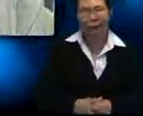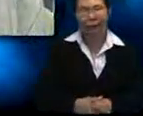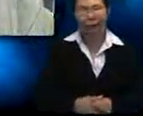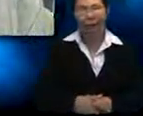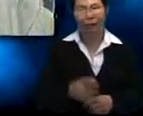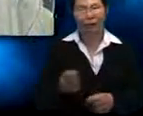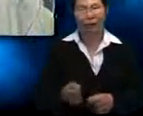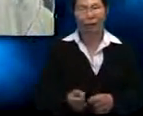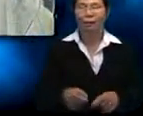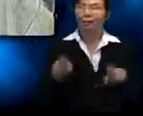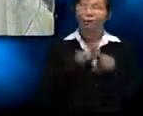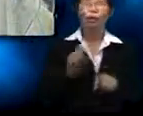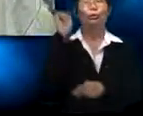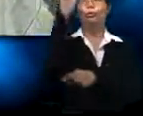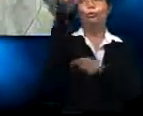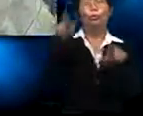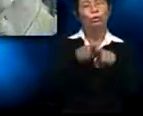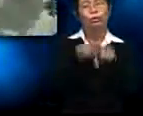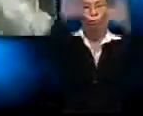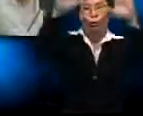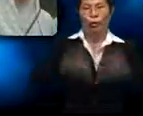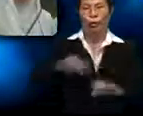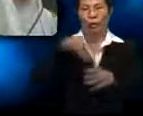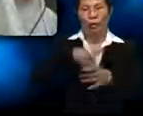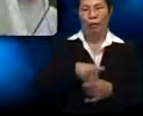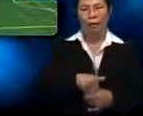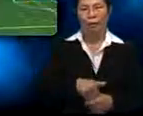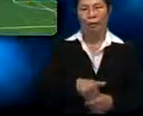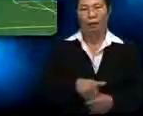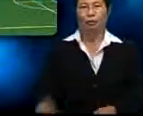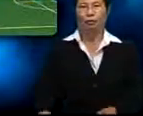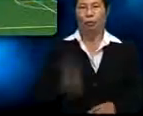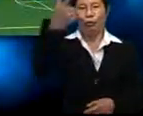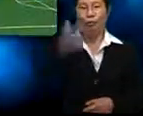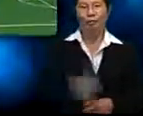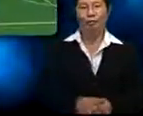I throw it the same way in a projectile on Earth. You see?